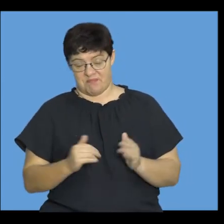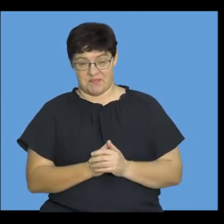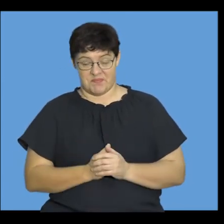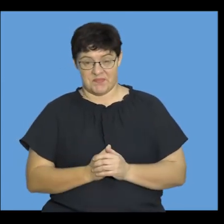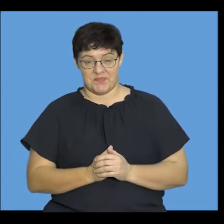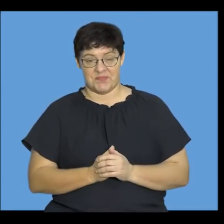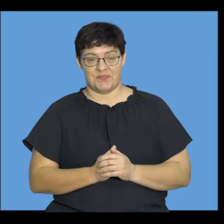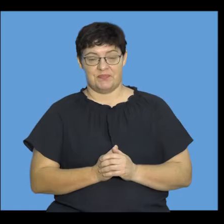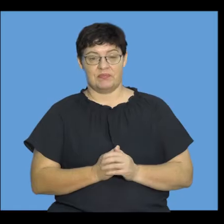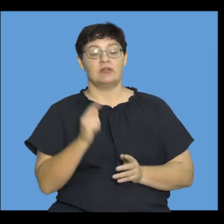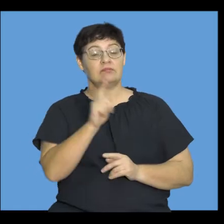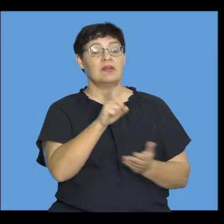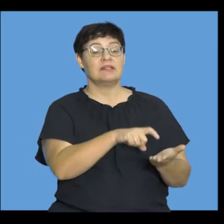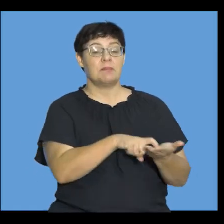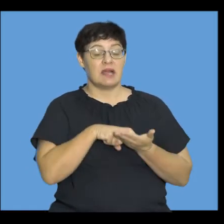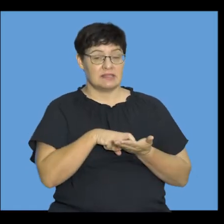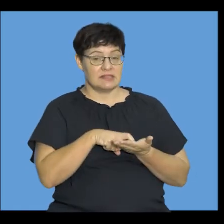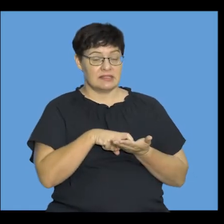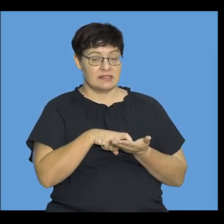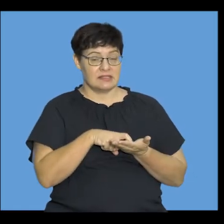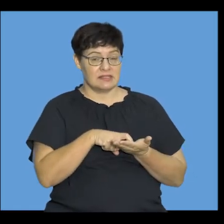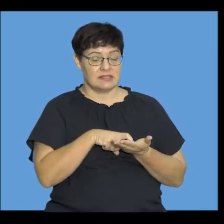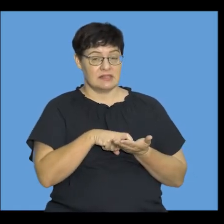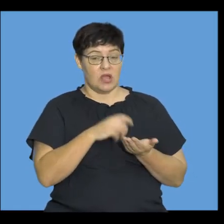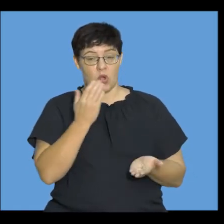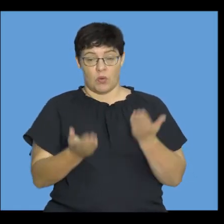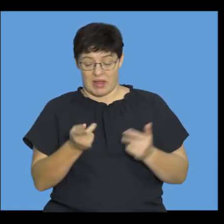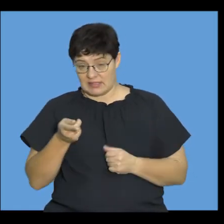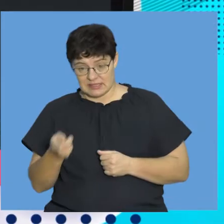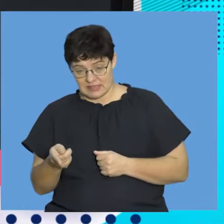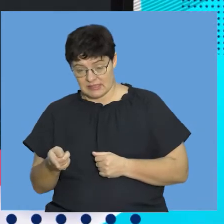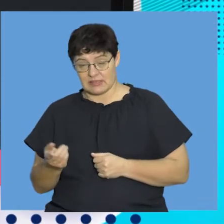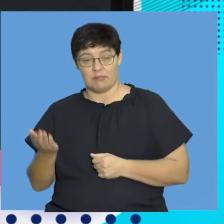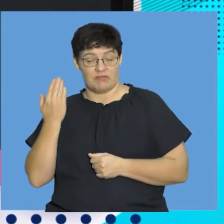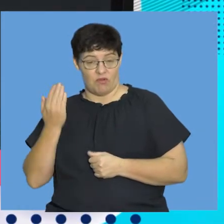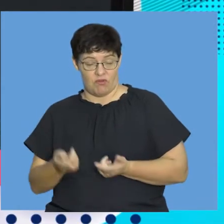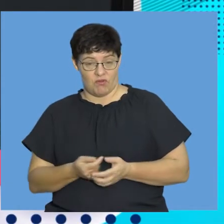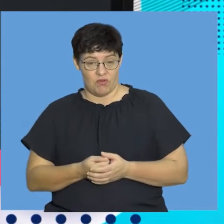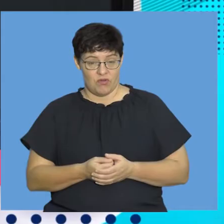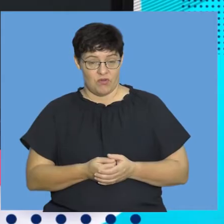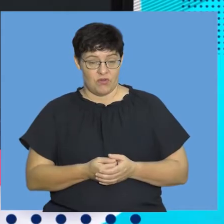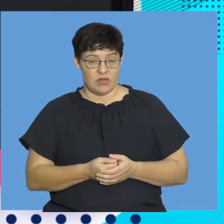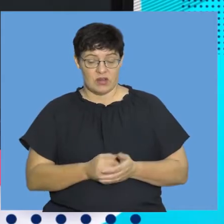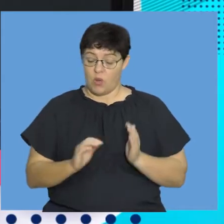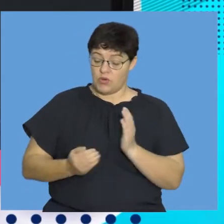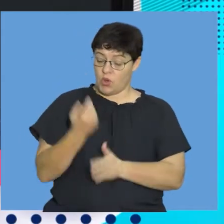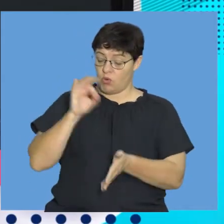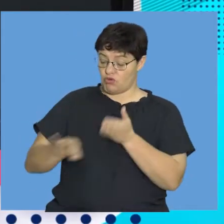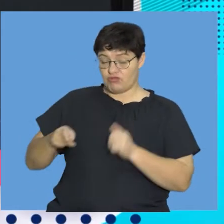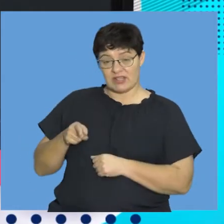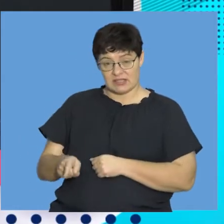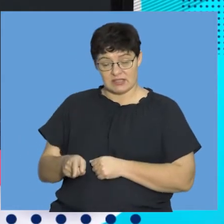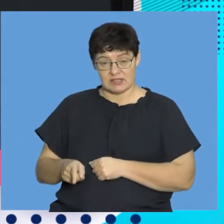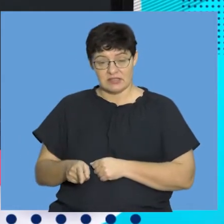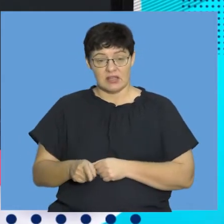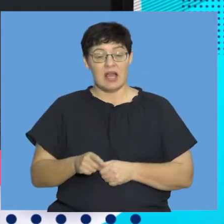the specified time. So clearly you can see her demands compared to what she was before, and